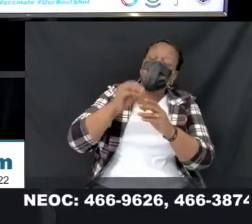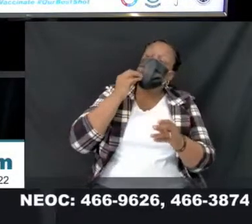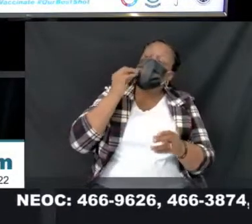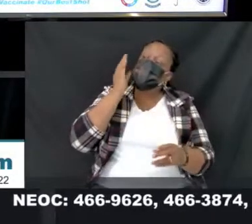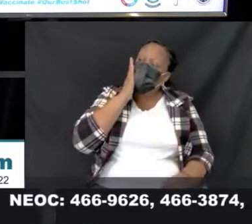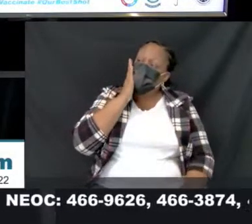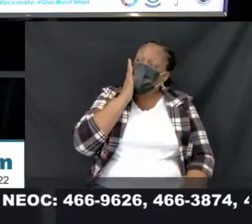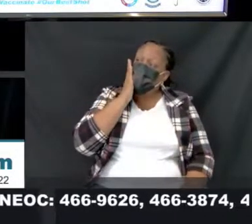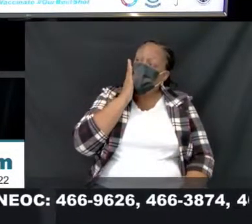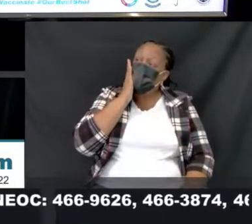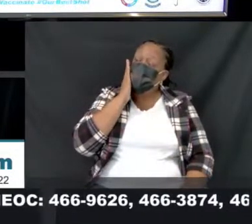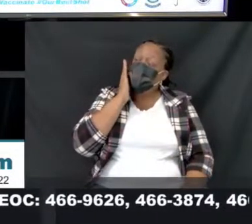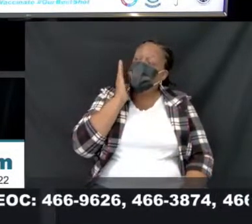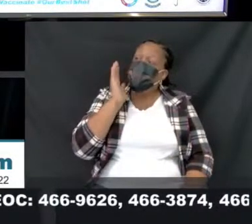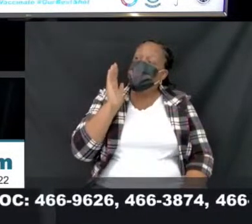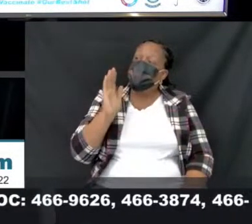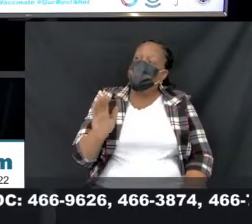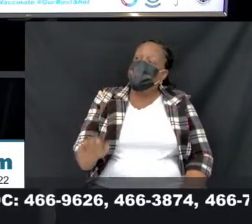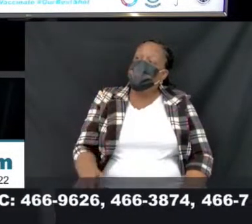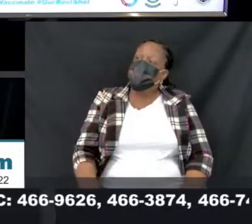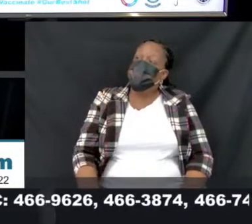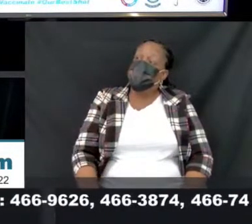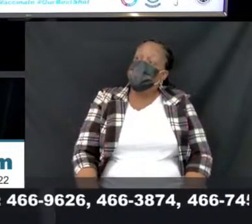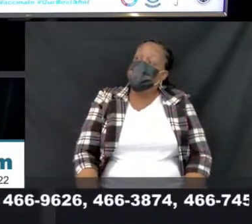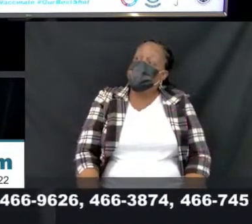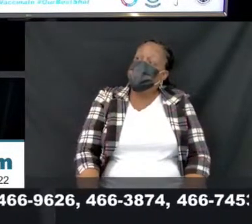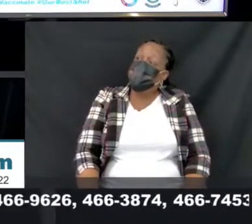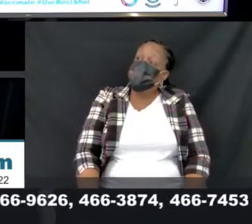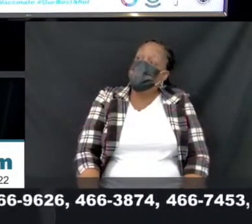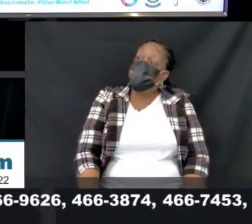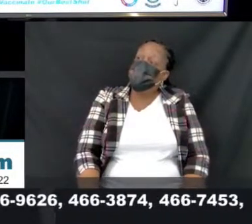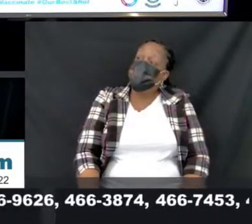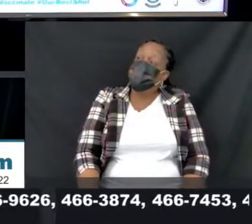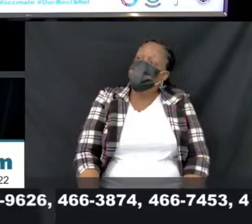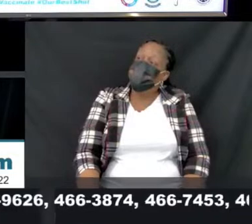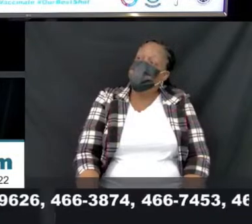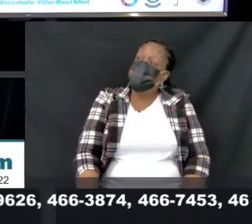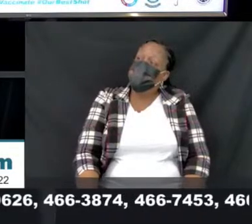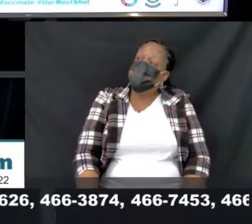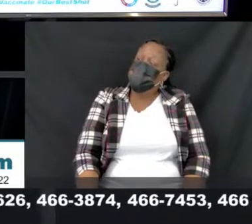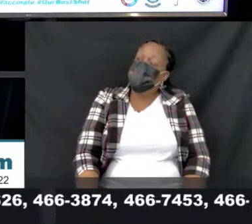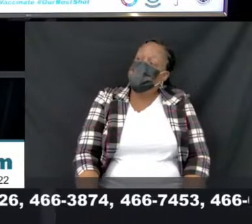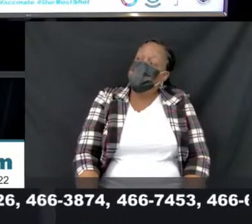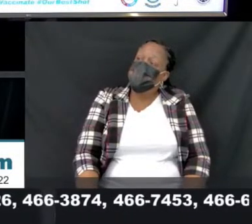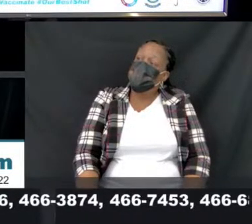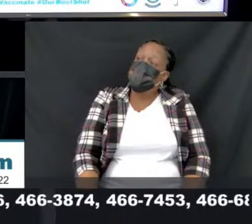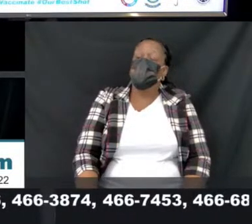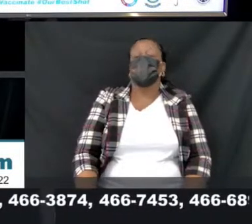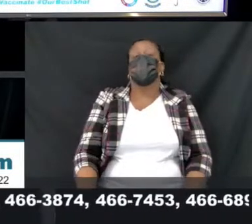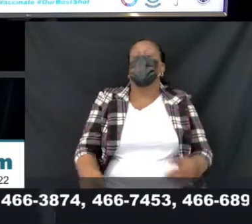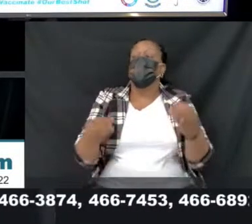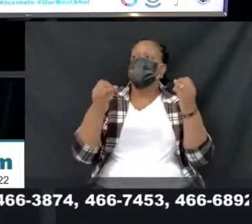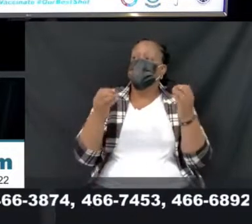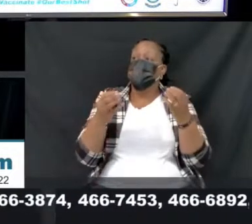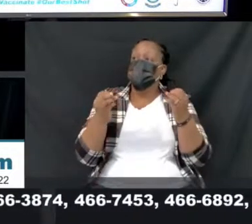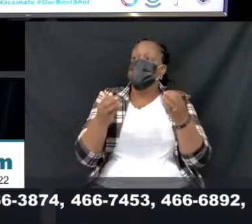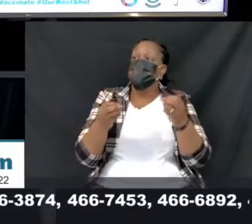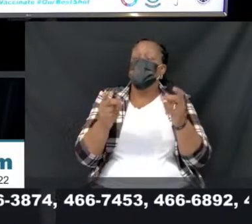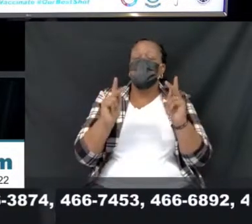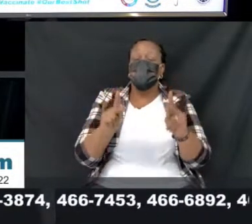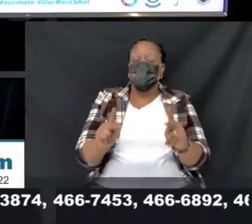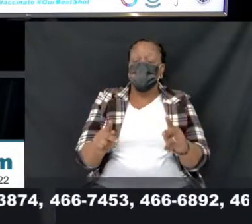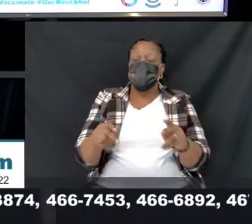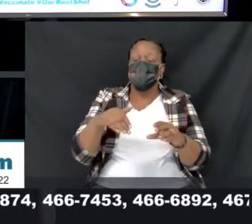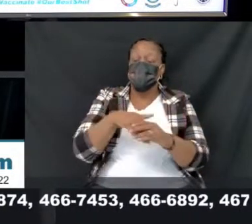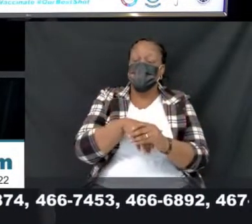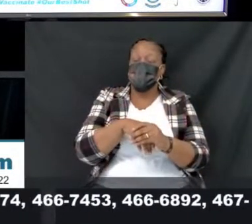the Omicron has had on them. The majority of the impact has been on the workforce, having a significant